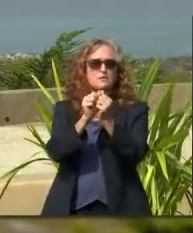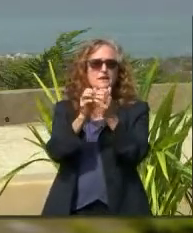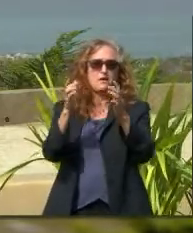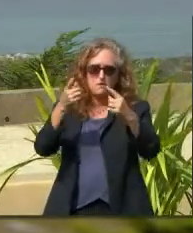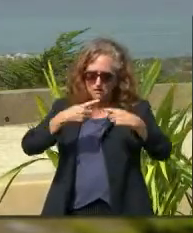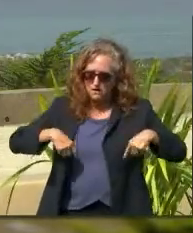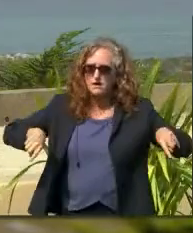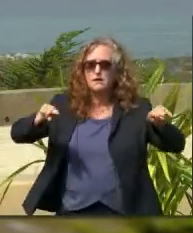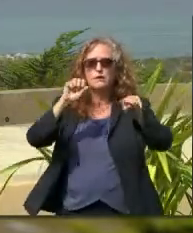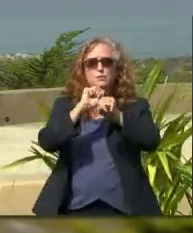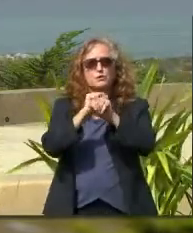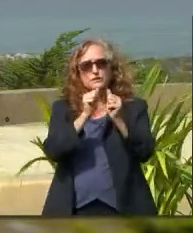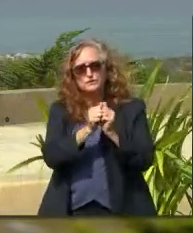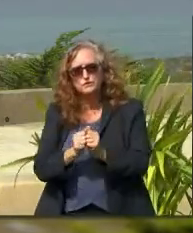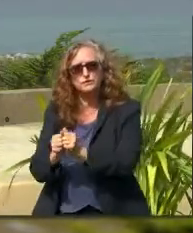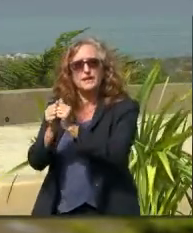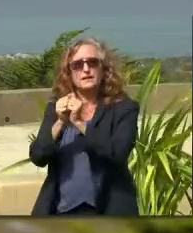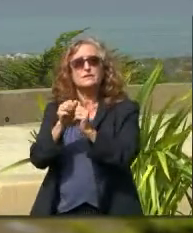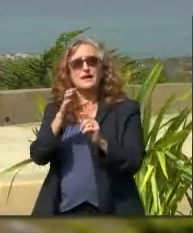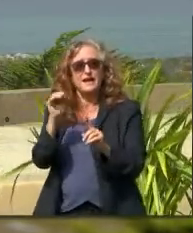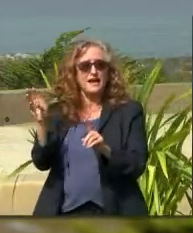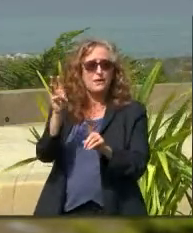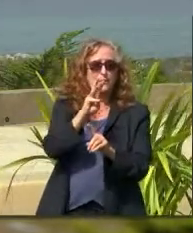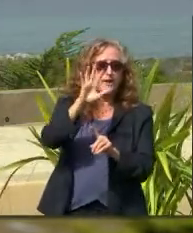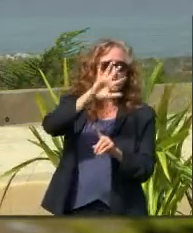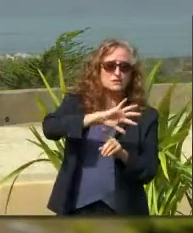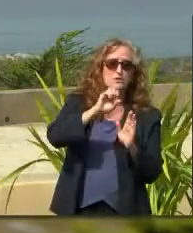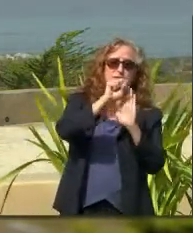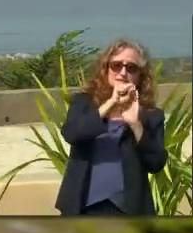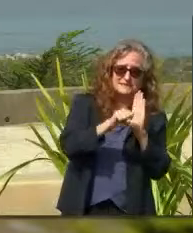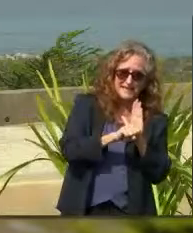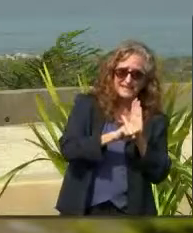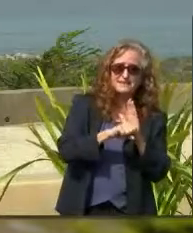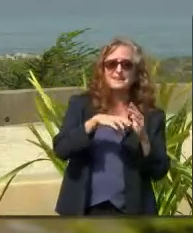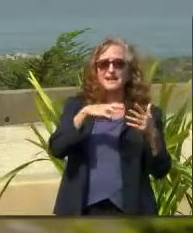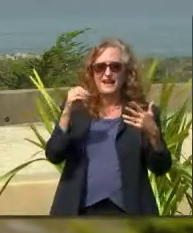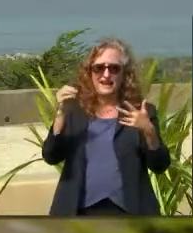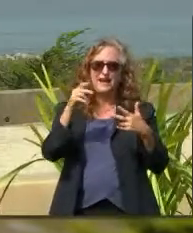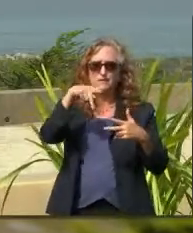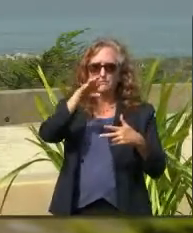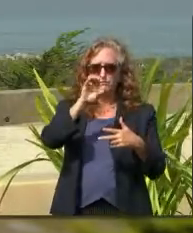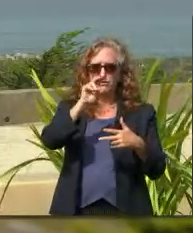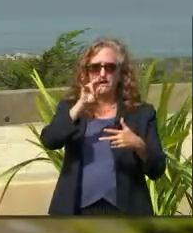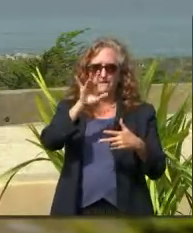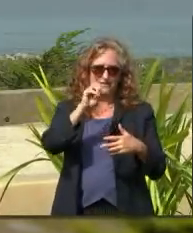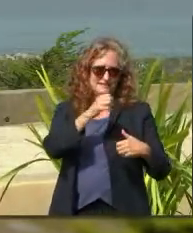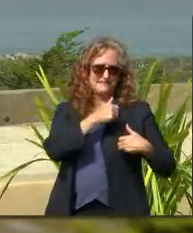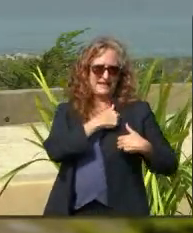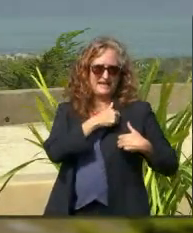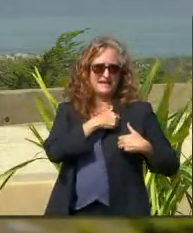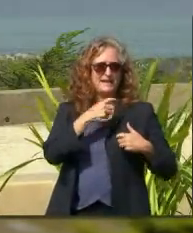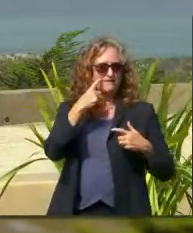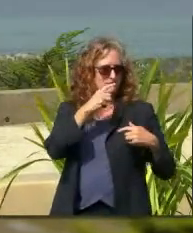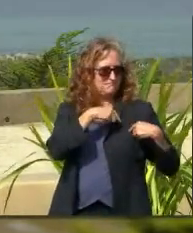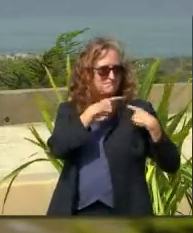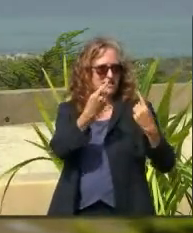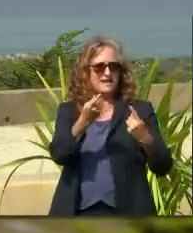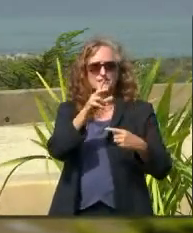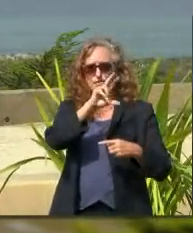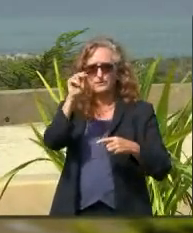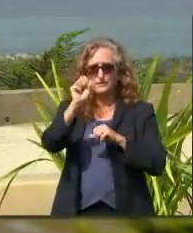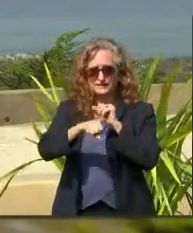have had with our neighboring West Coast states and province for the past couple of decades. Through